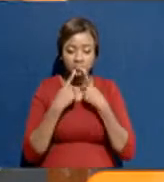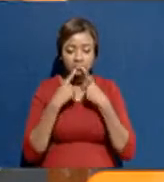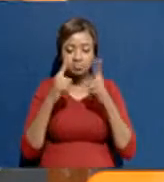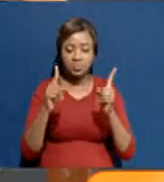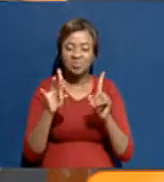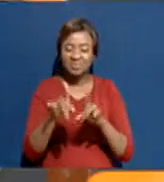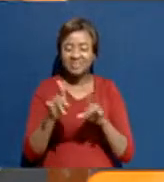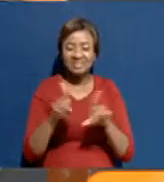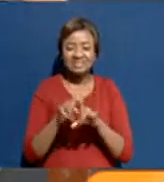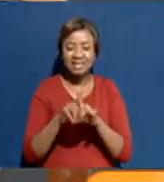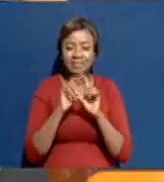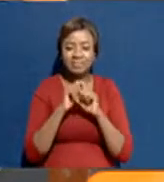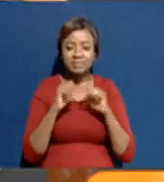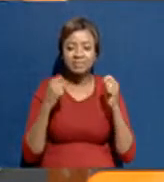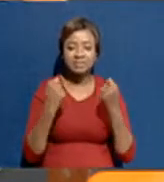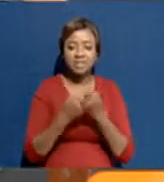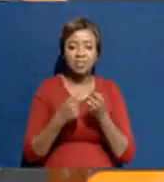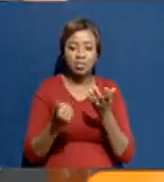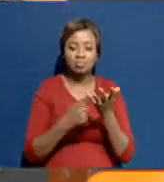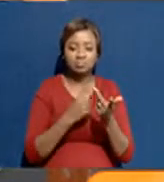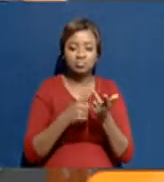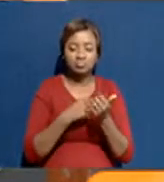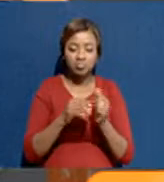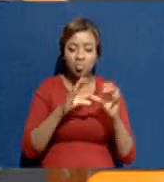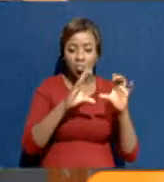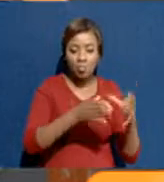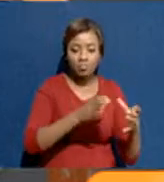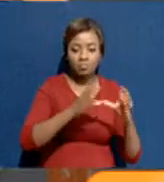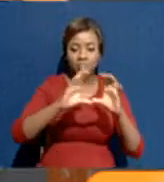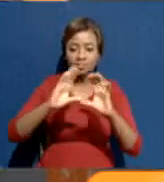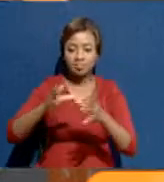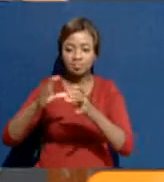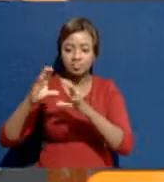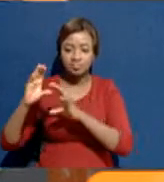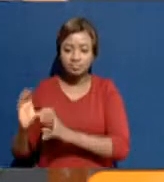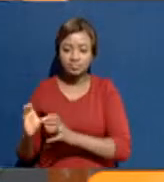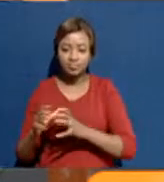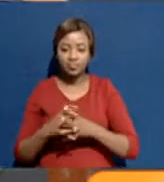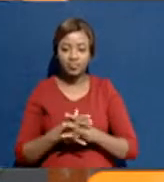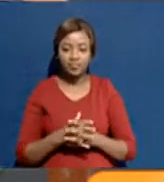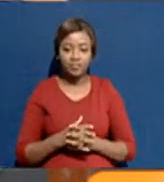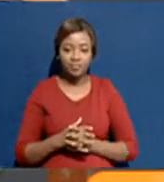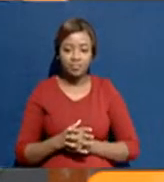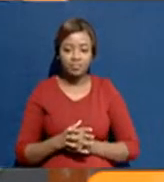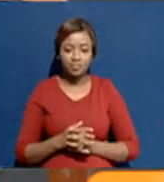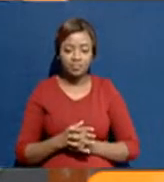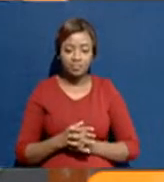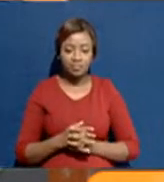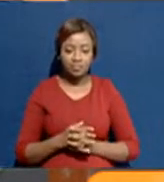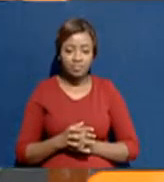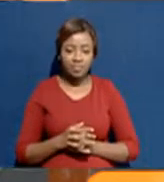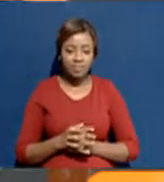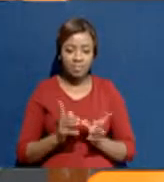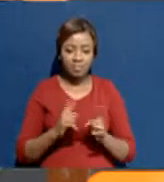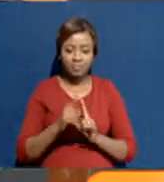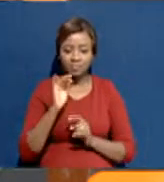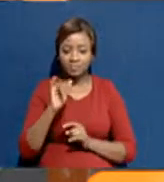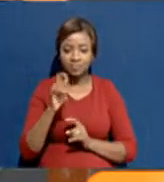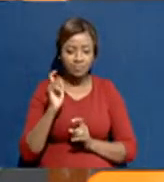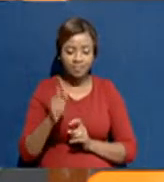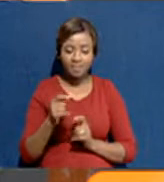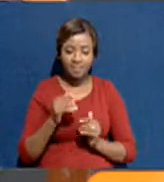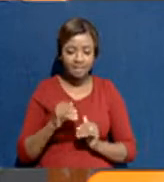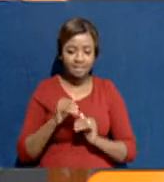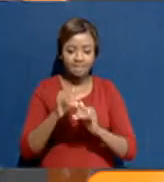census of our communities, how we vote. And we can't escape that fact. And so